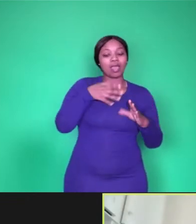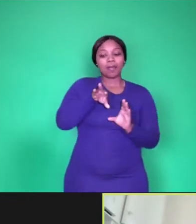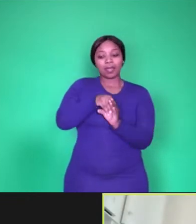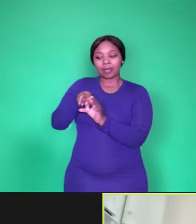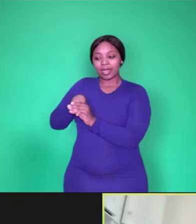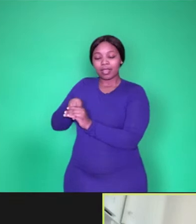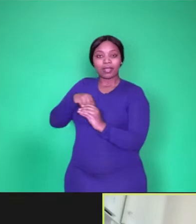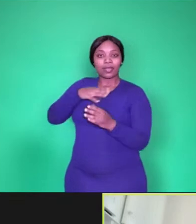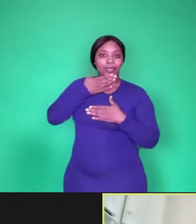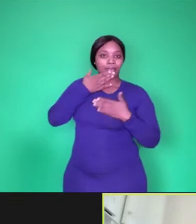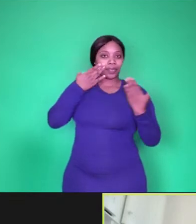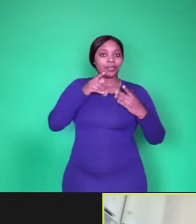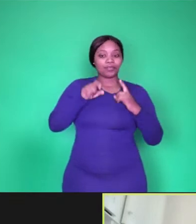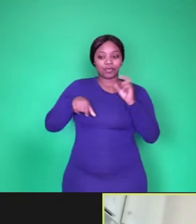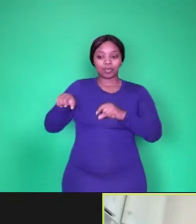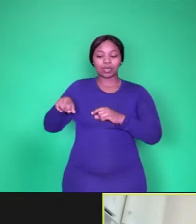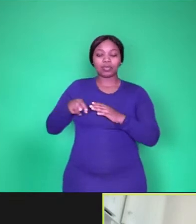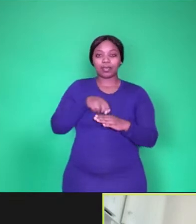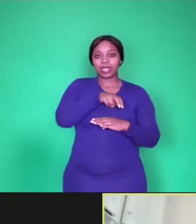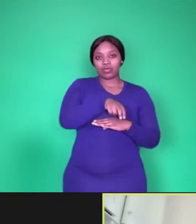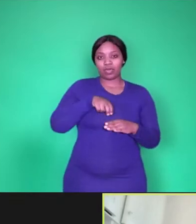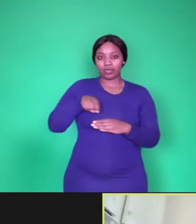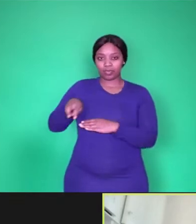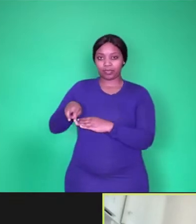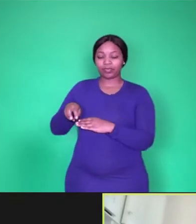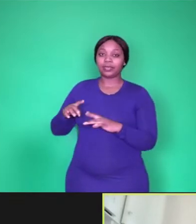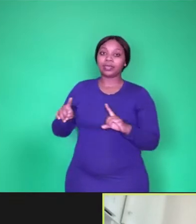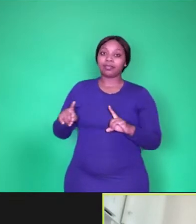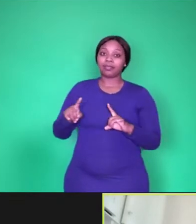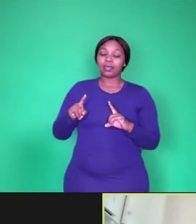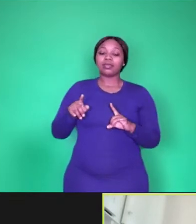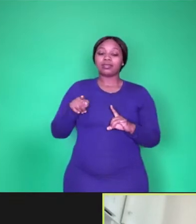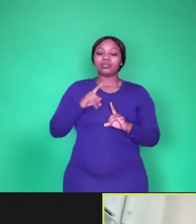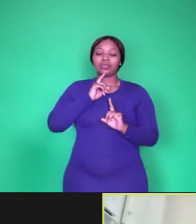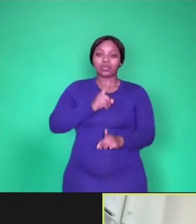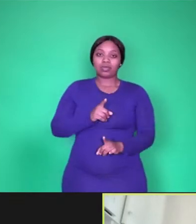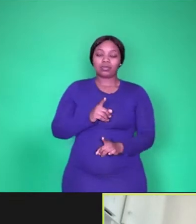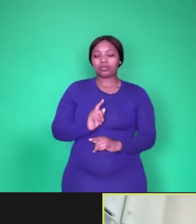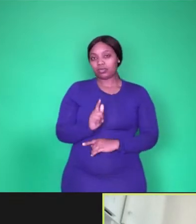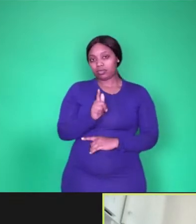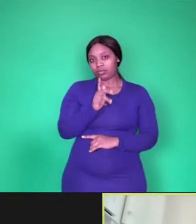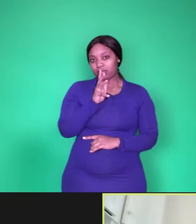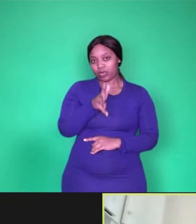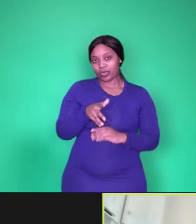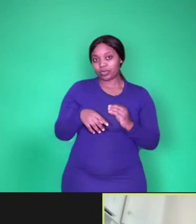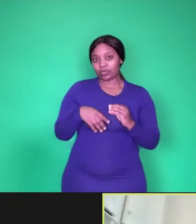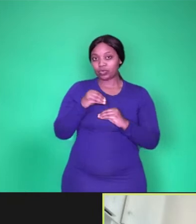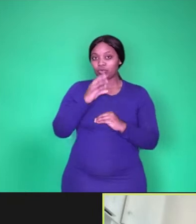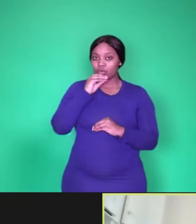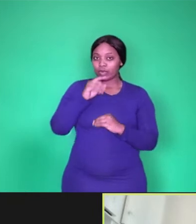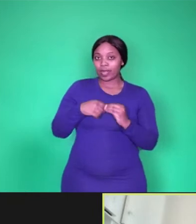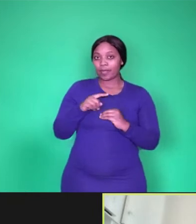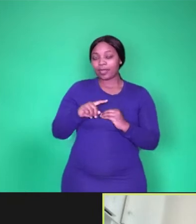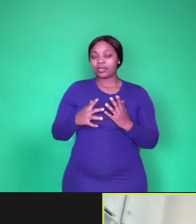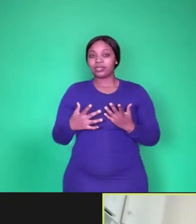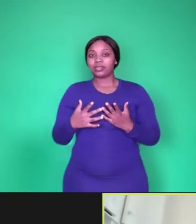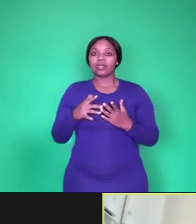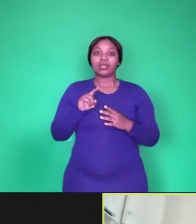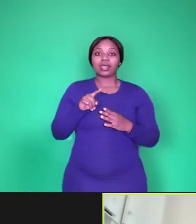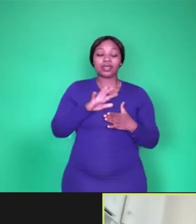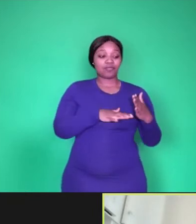of migration. But I'll come back to you to talk about the indicator framework you're referring to.